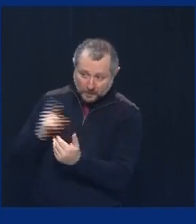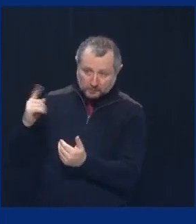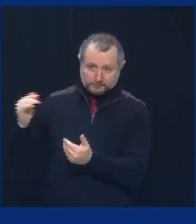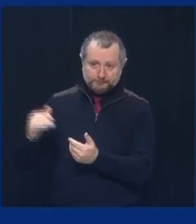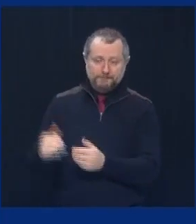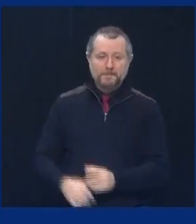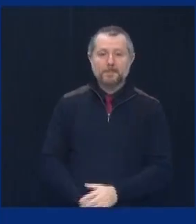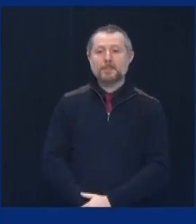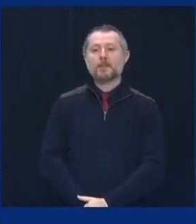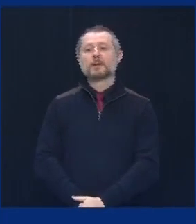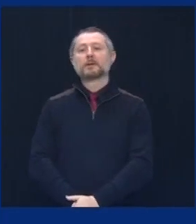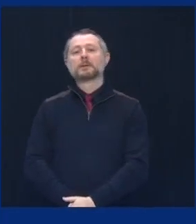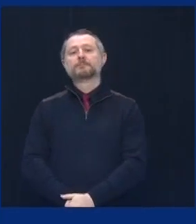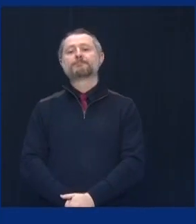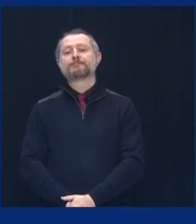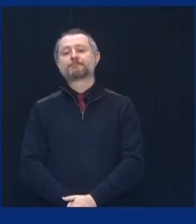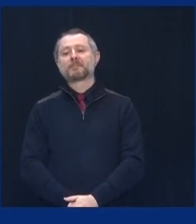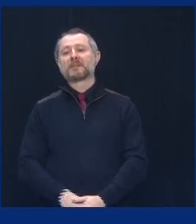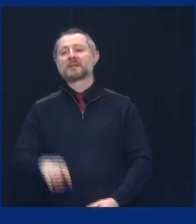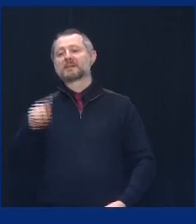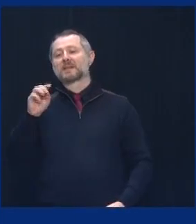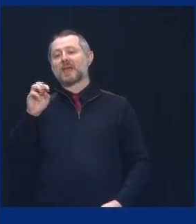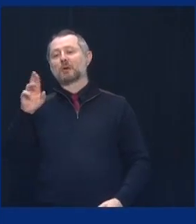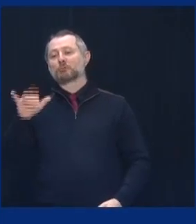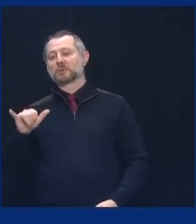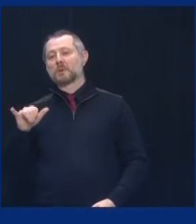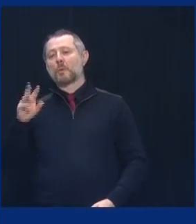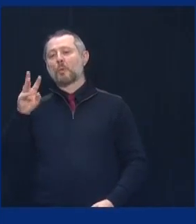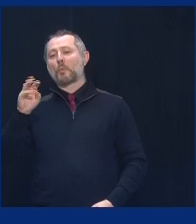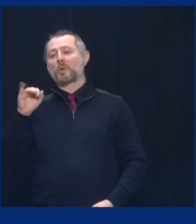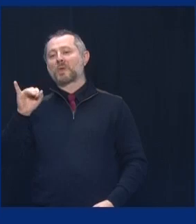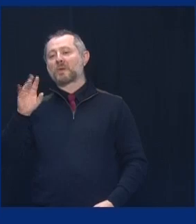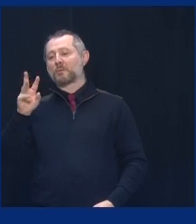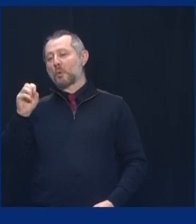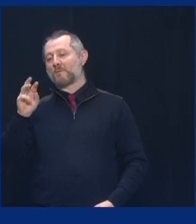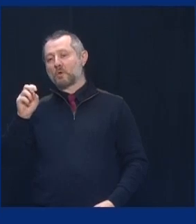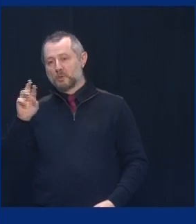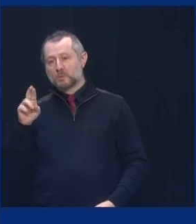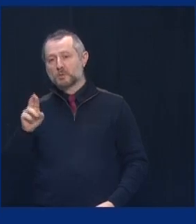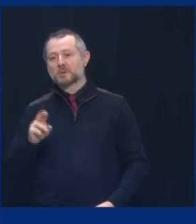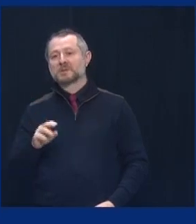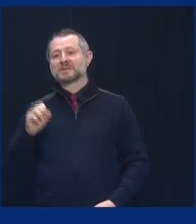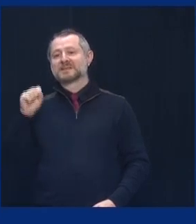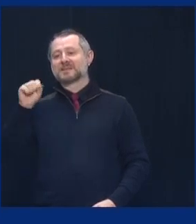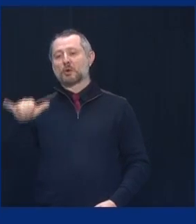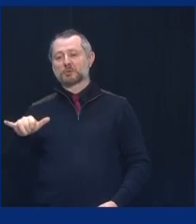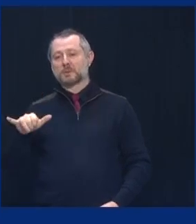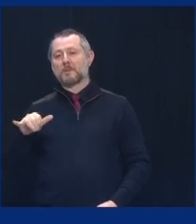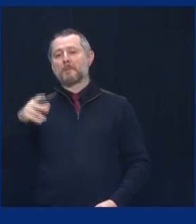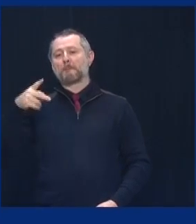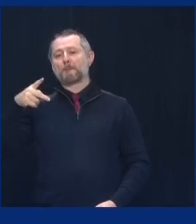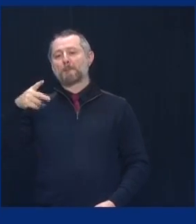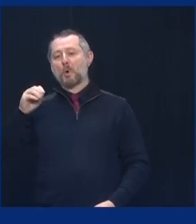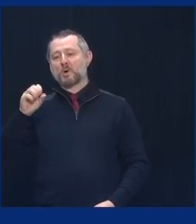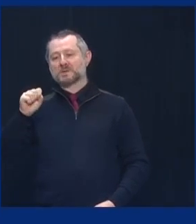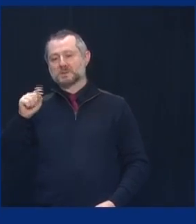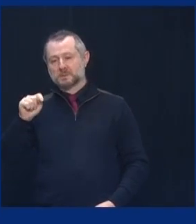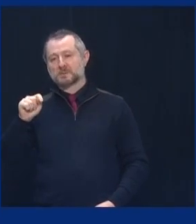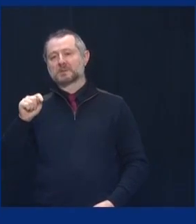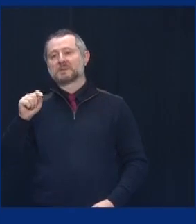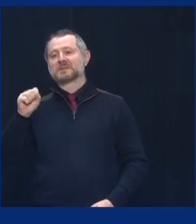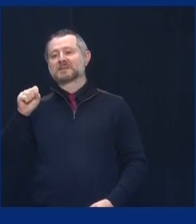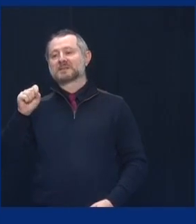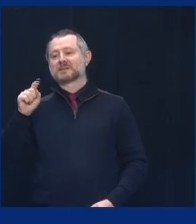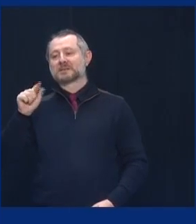Governor, you now have Terry Weaver from the Syracuse Post-Standard. Terry, your line is now open. Please unmute your microphone.